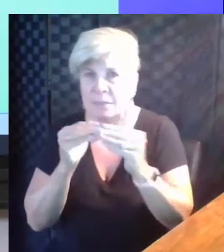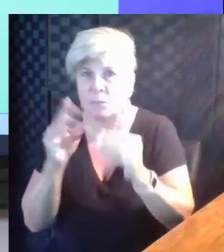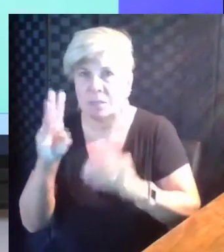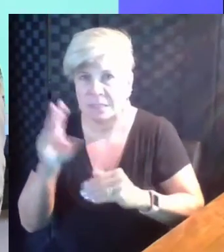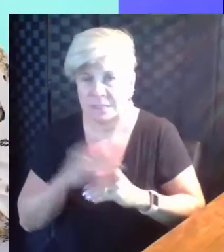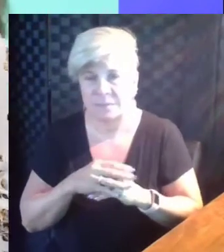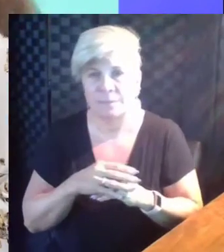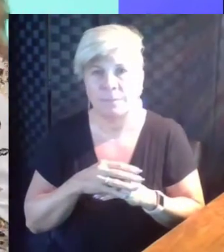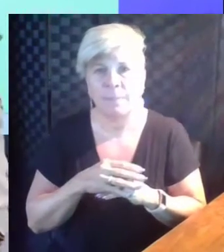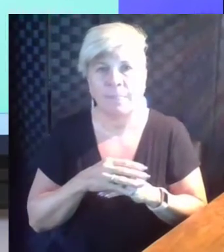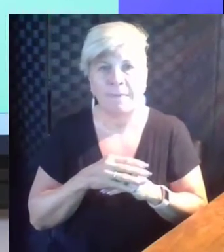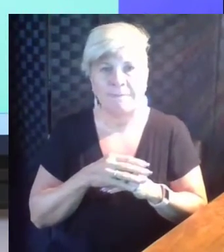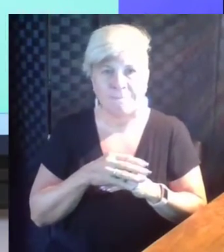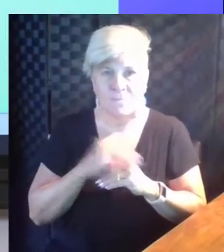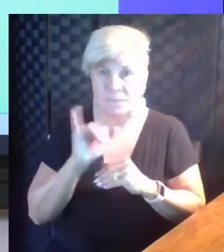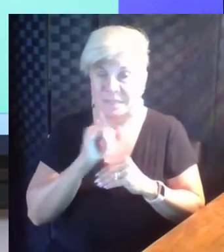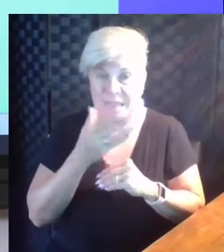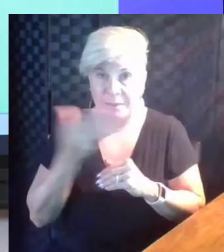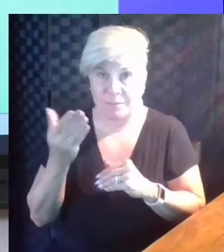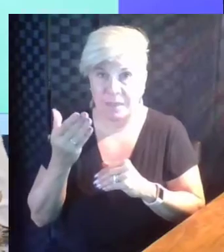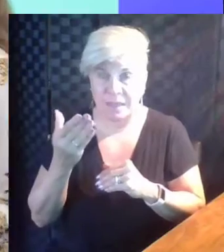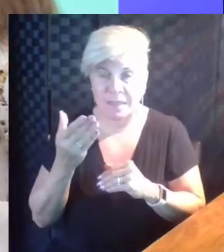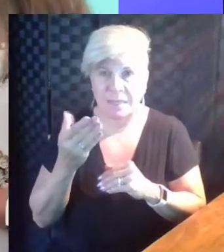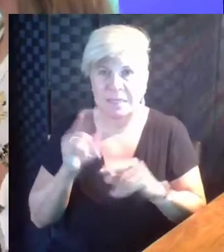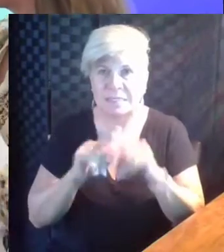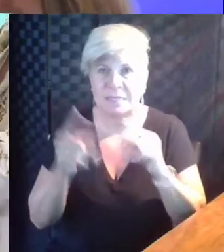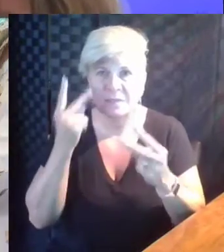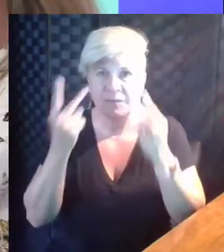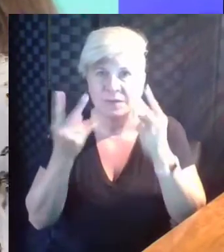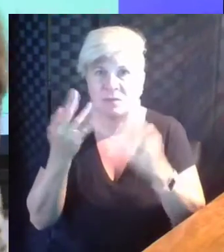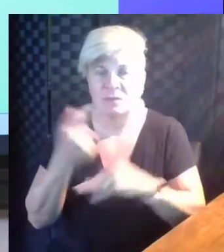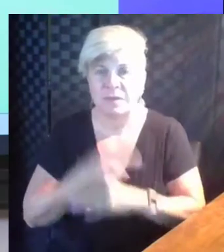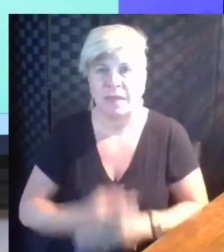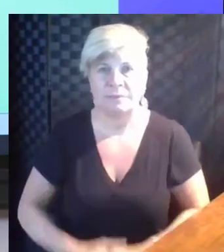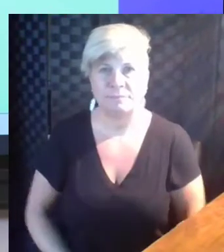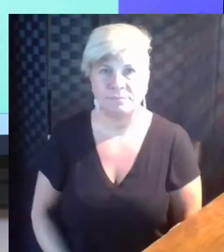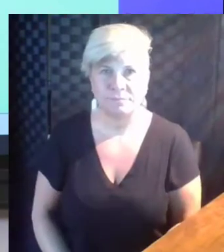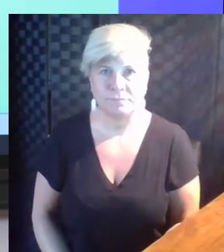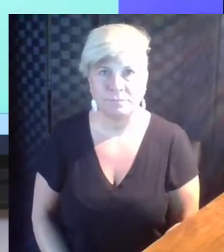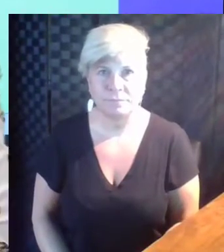6. Okay? Same thing, just a different visual today.